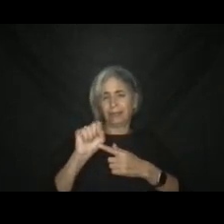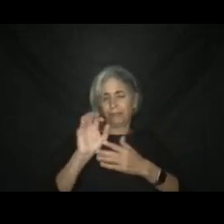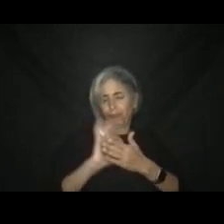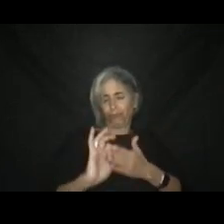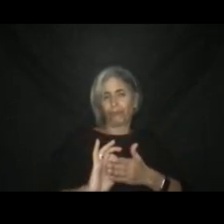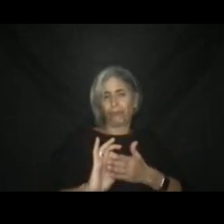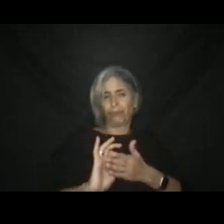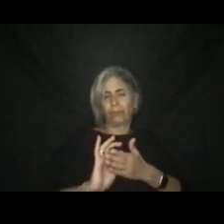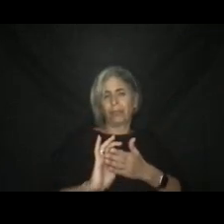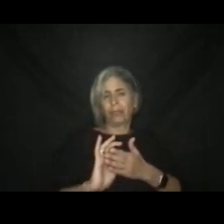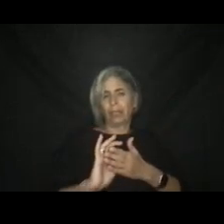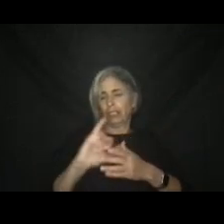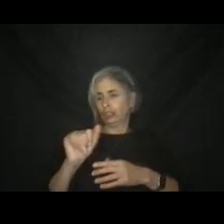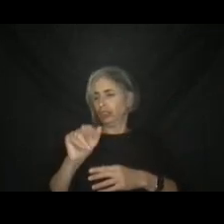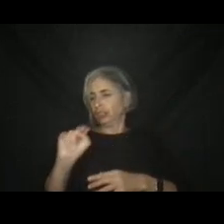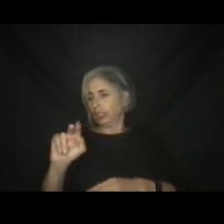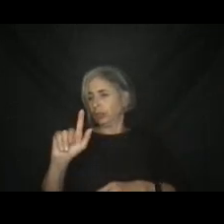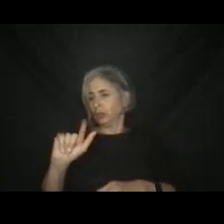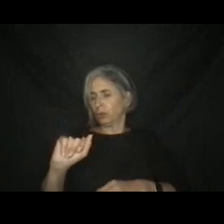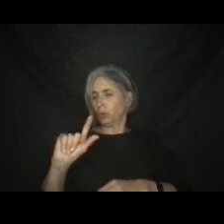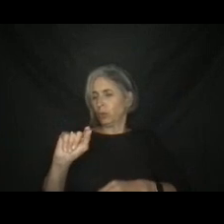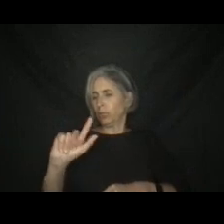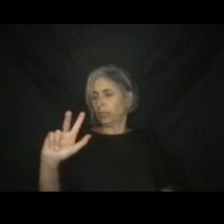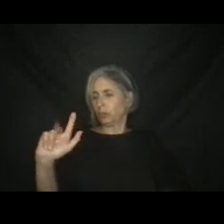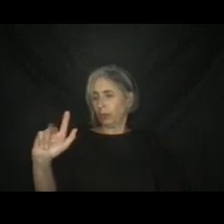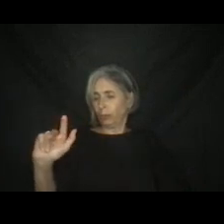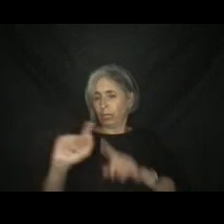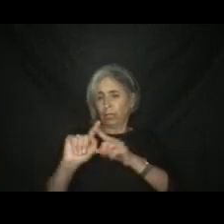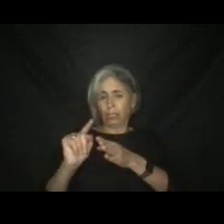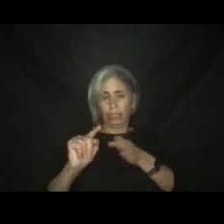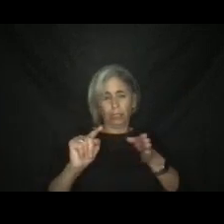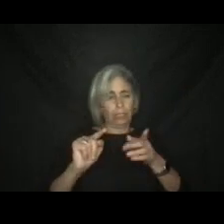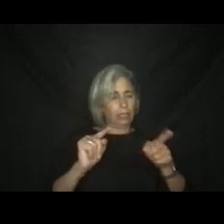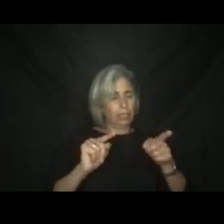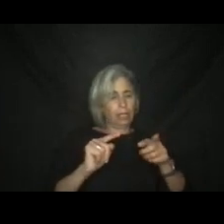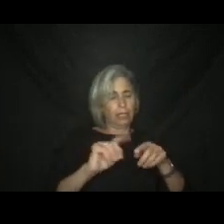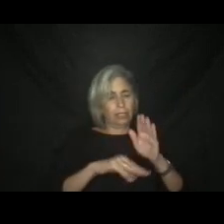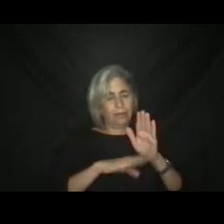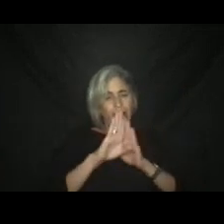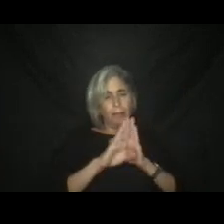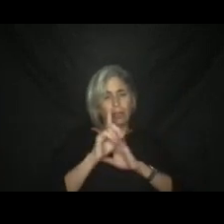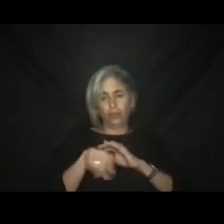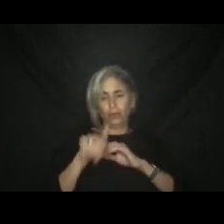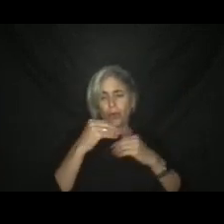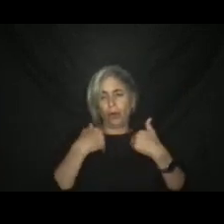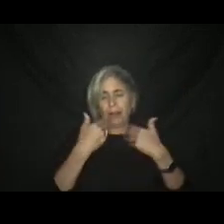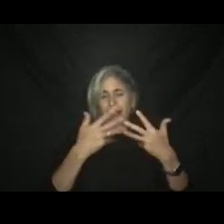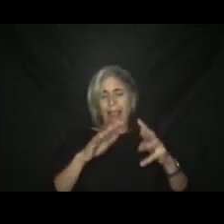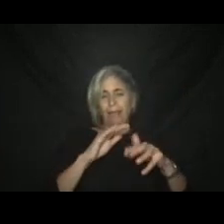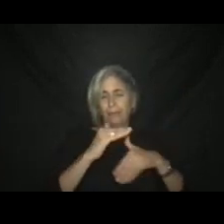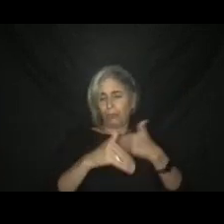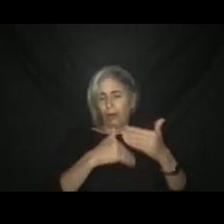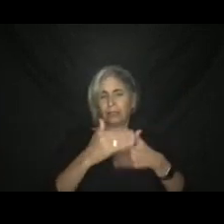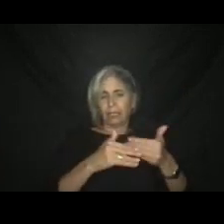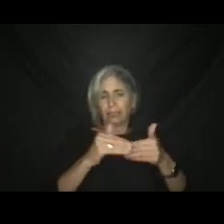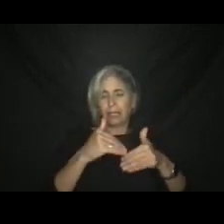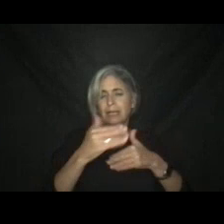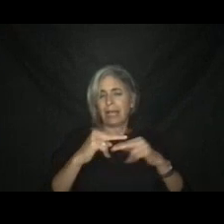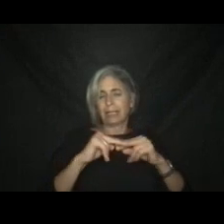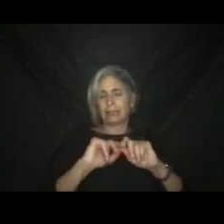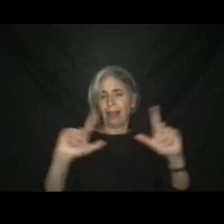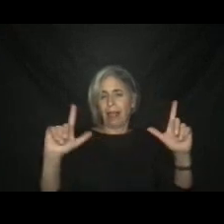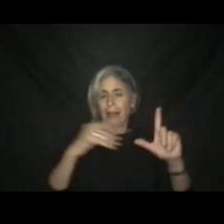runs out to January of 2023, which takes into account developments that you already have in process. Next slide, please.